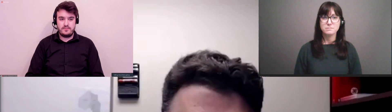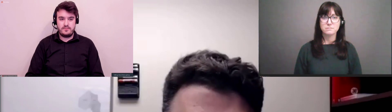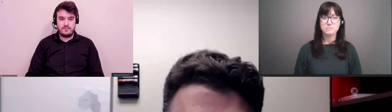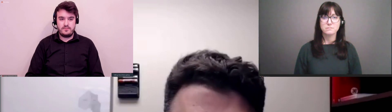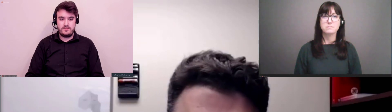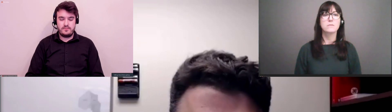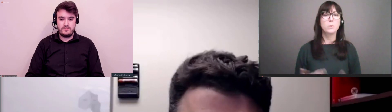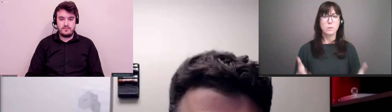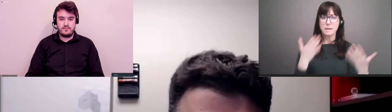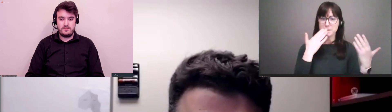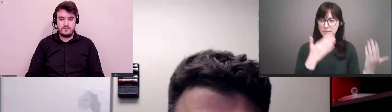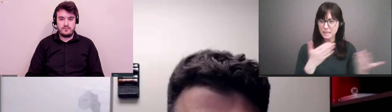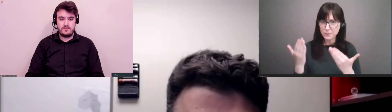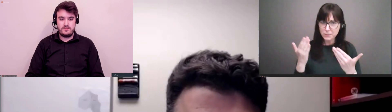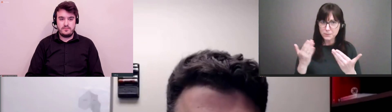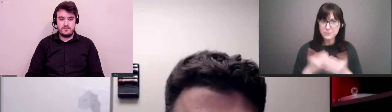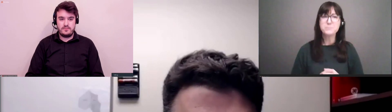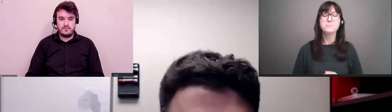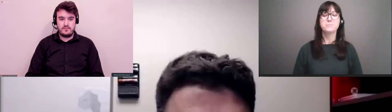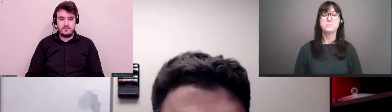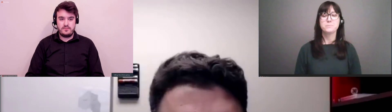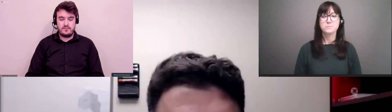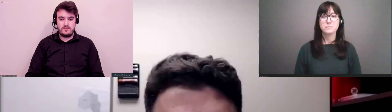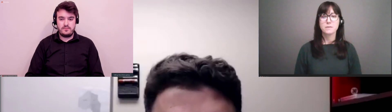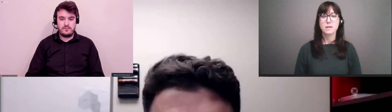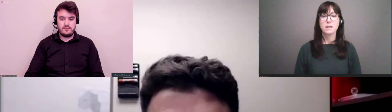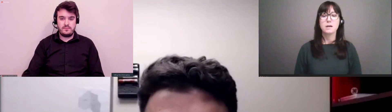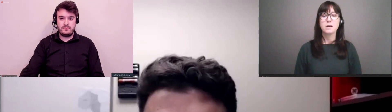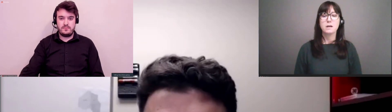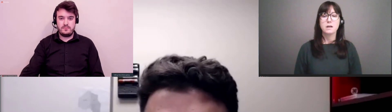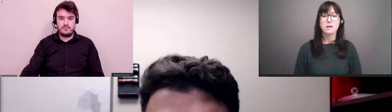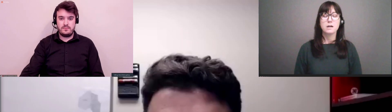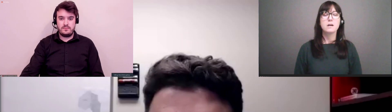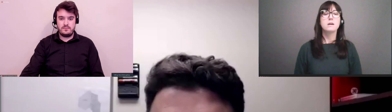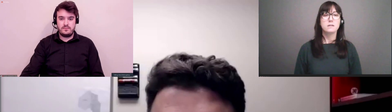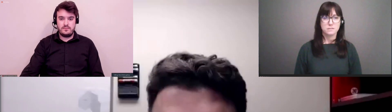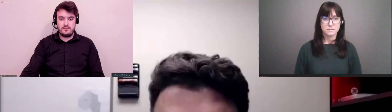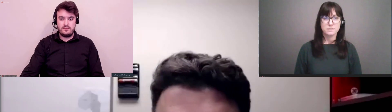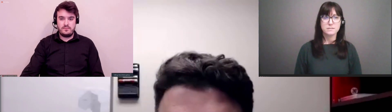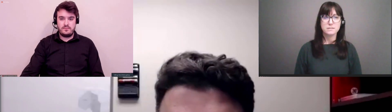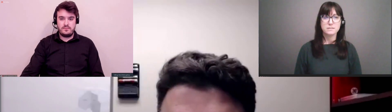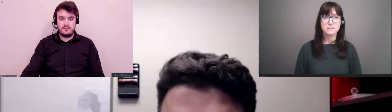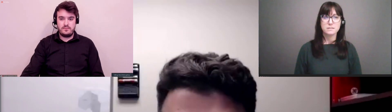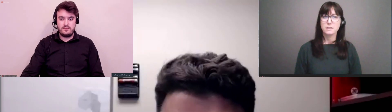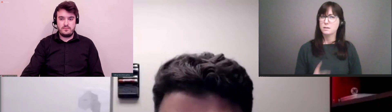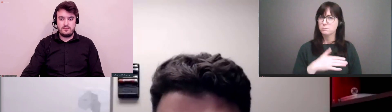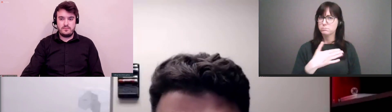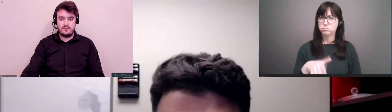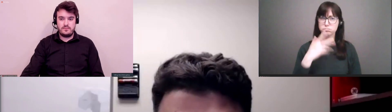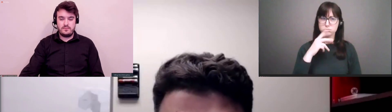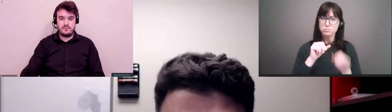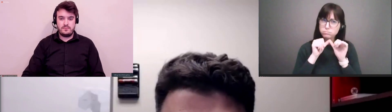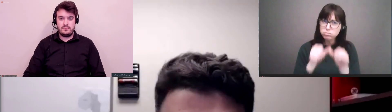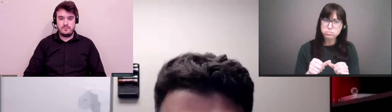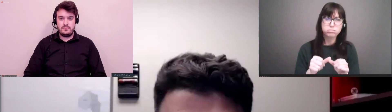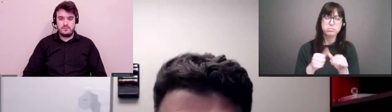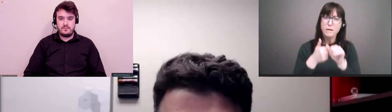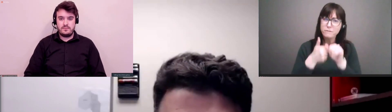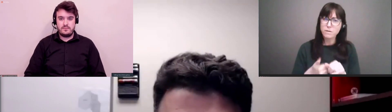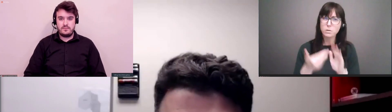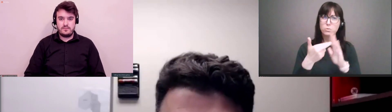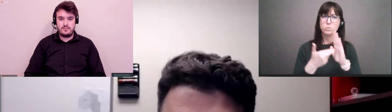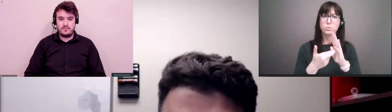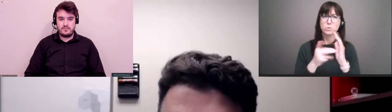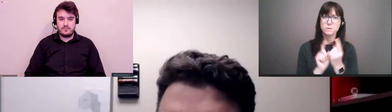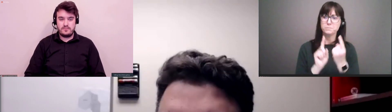Thanking everyone. Good afternoon. I want to begin by thanking everyone for their continued diligence in practicing physical distancing